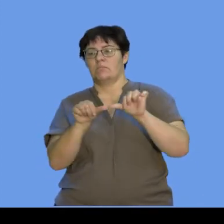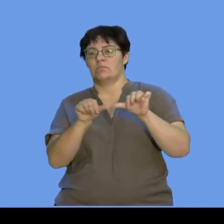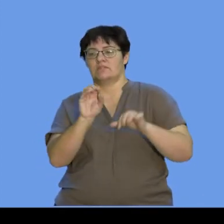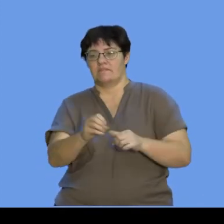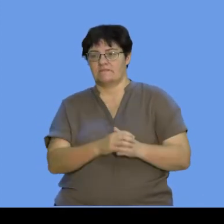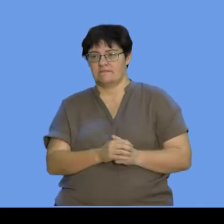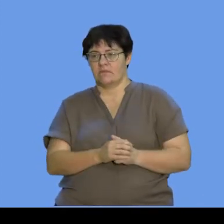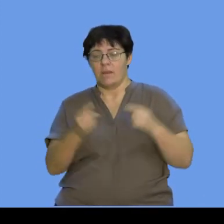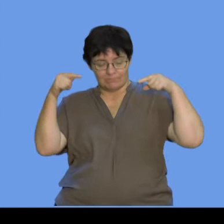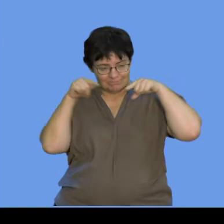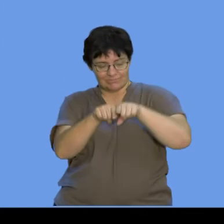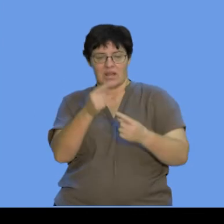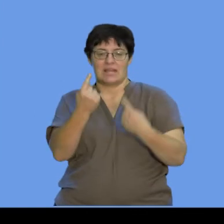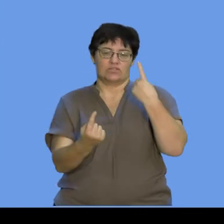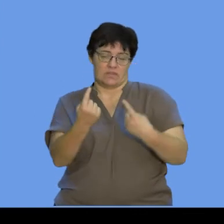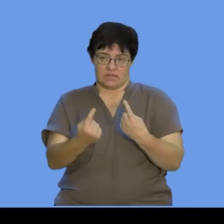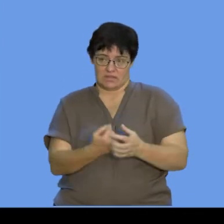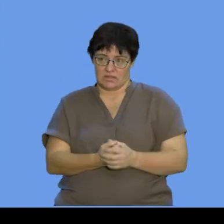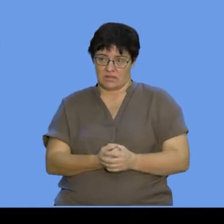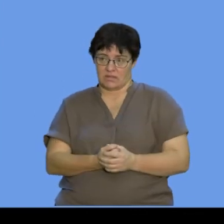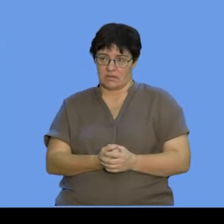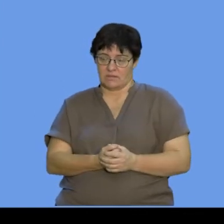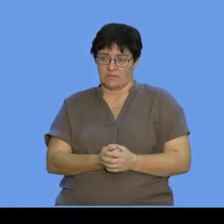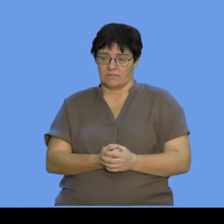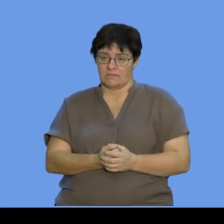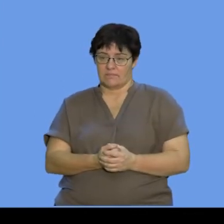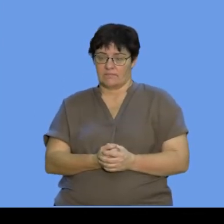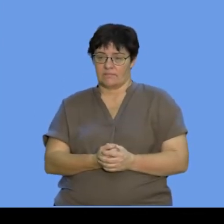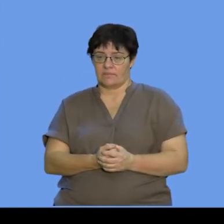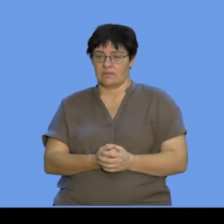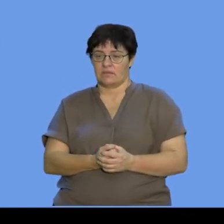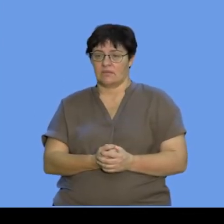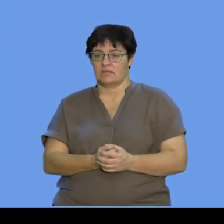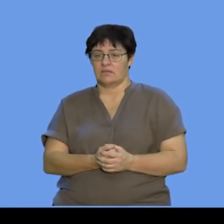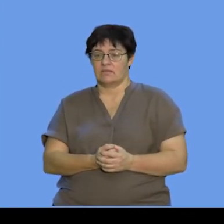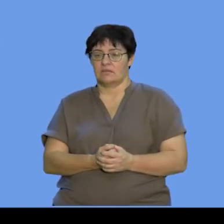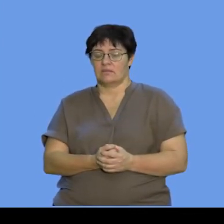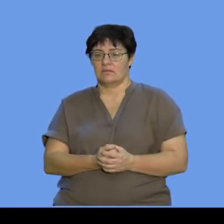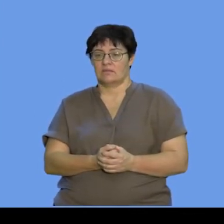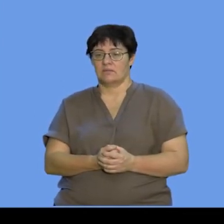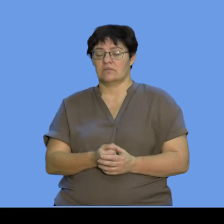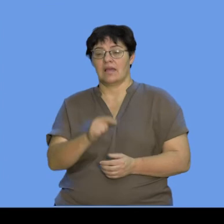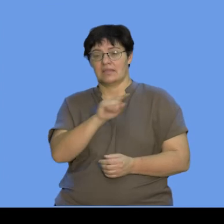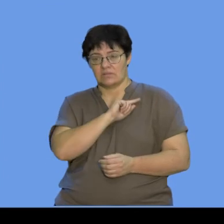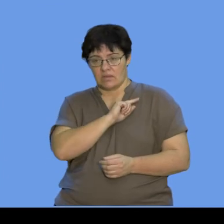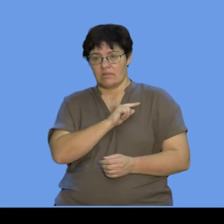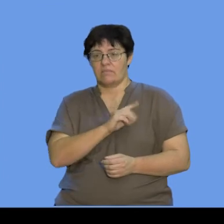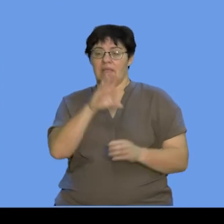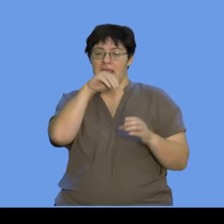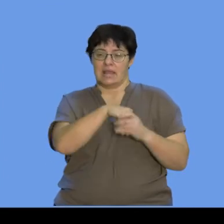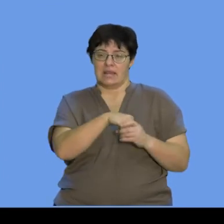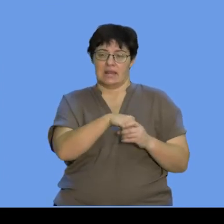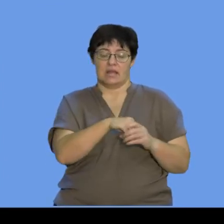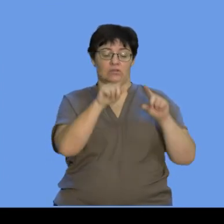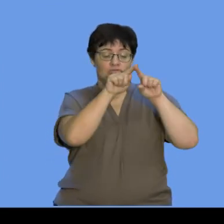in proportion, right? They are parallel to each other, making that triangle to be in proportion. So I will